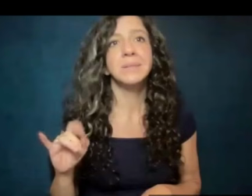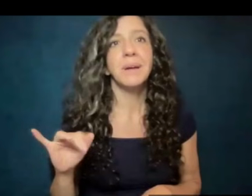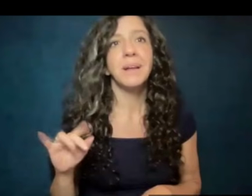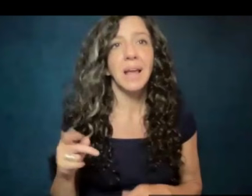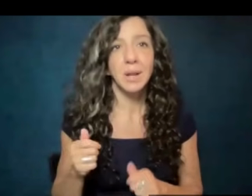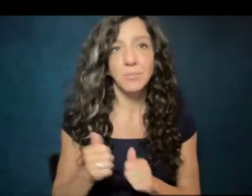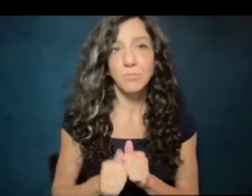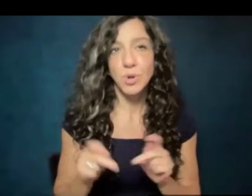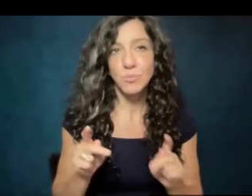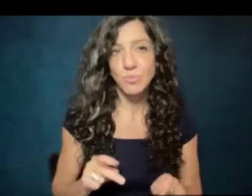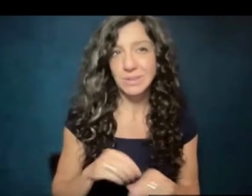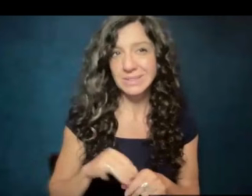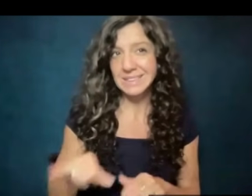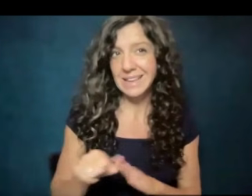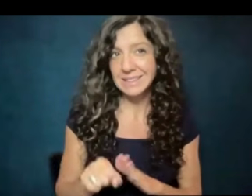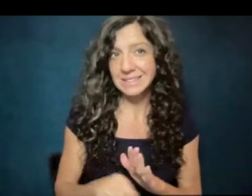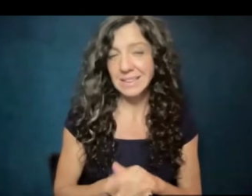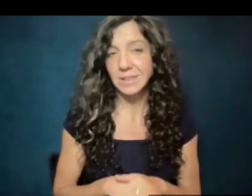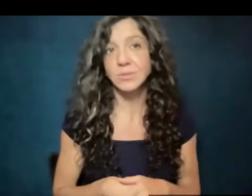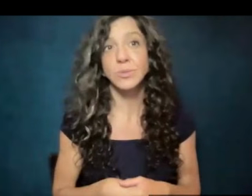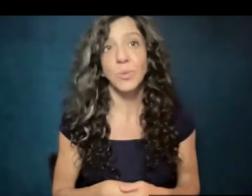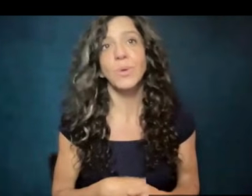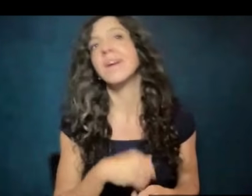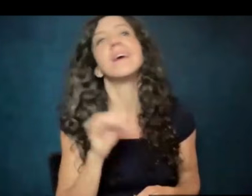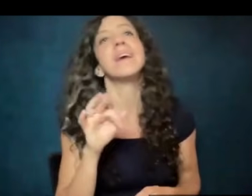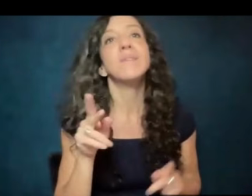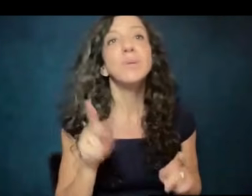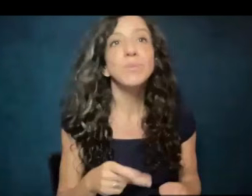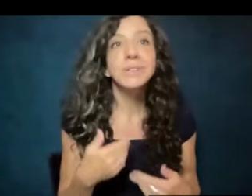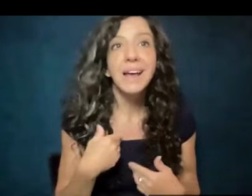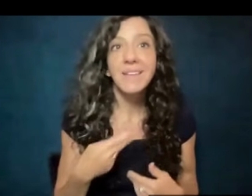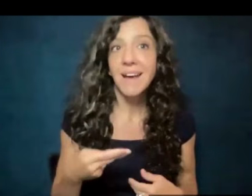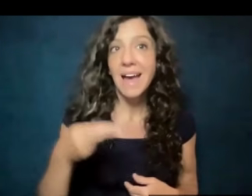state. So if the person has high